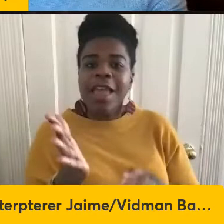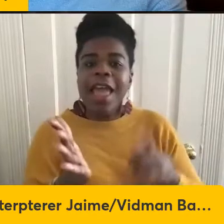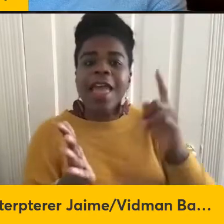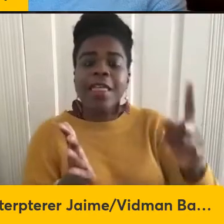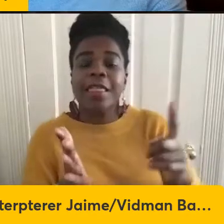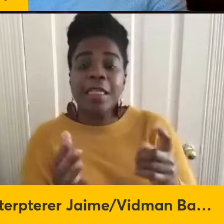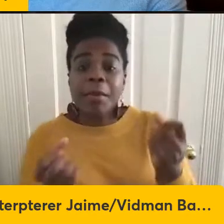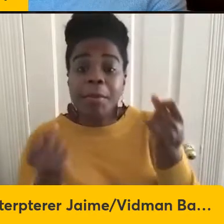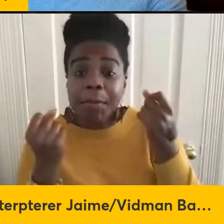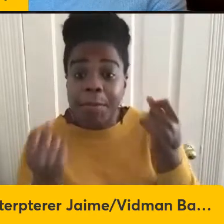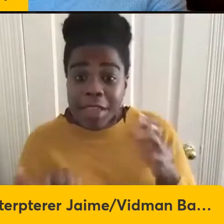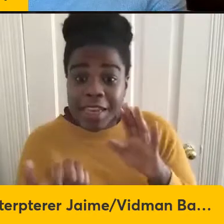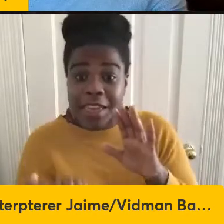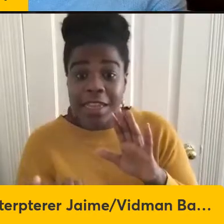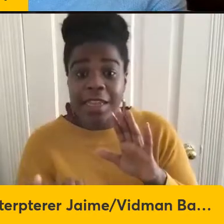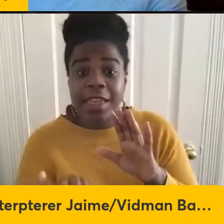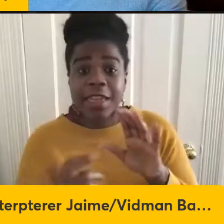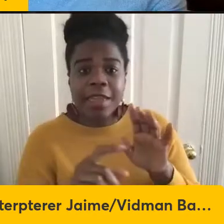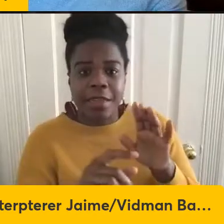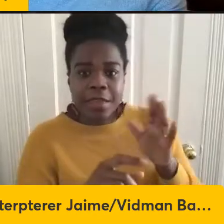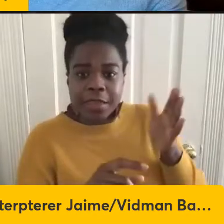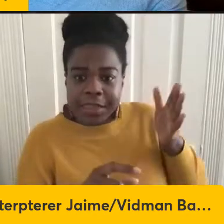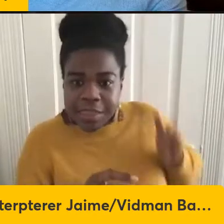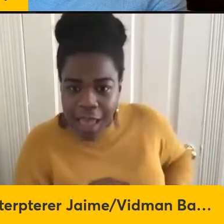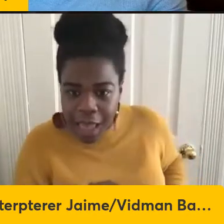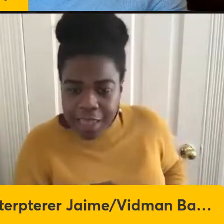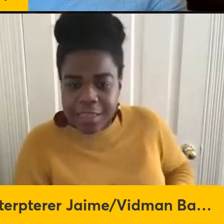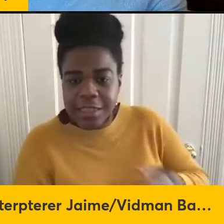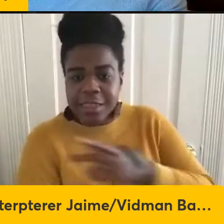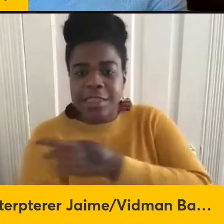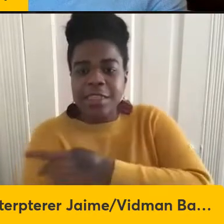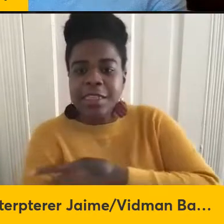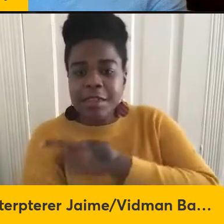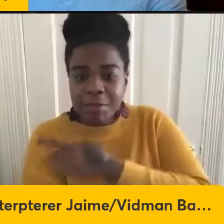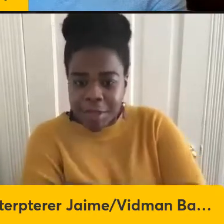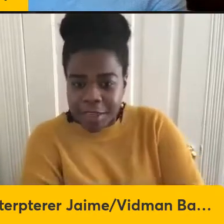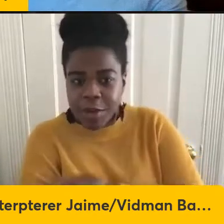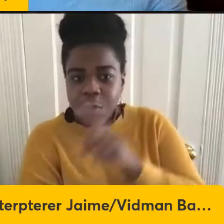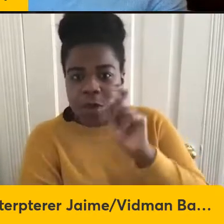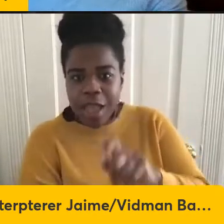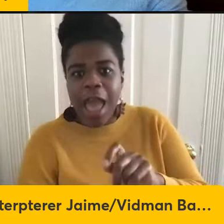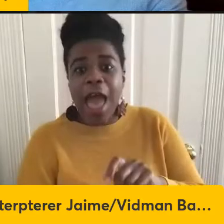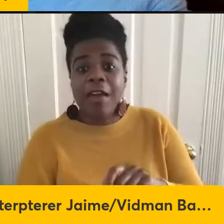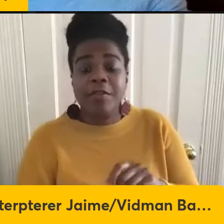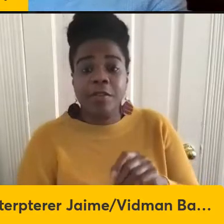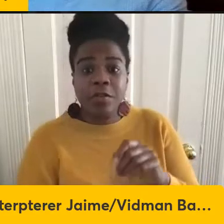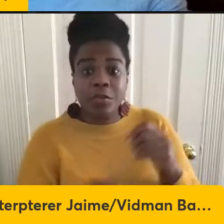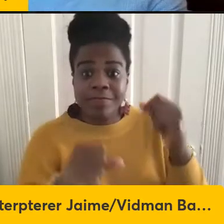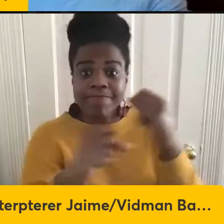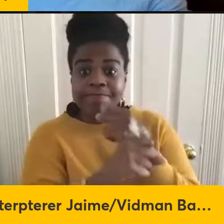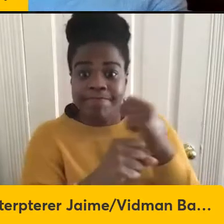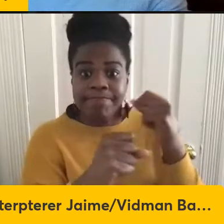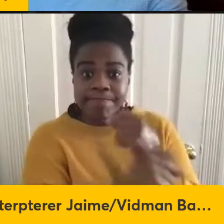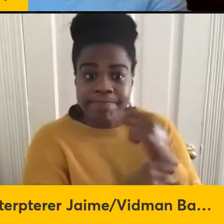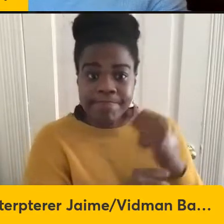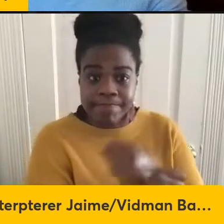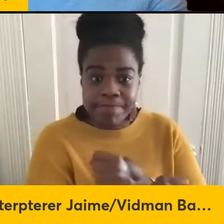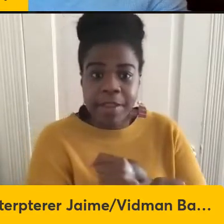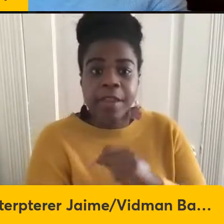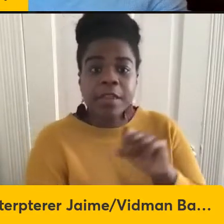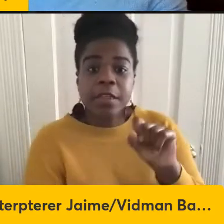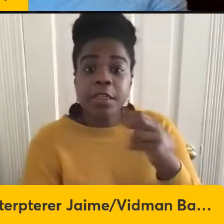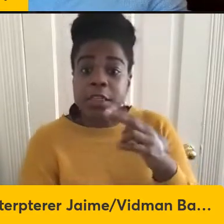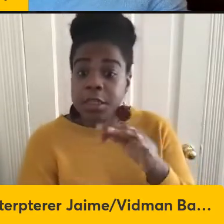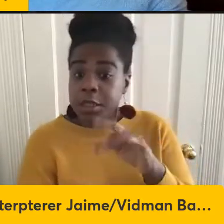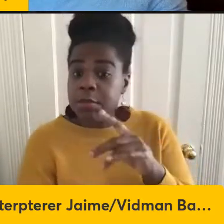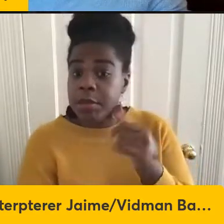fronts that we as patients have to tackle, honestly. And to Shilpa's point, it really